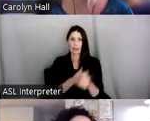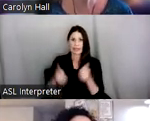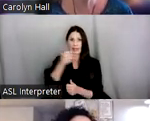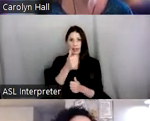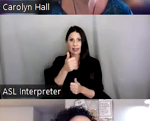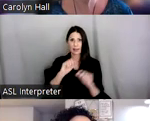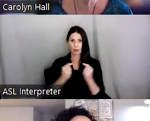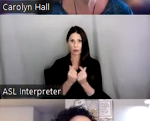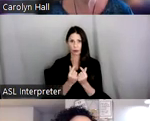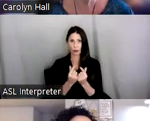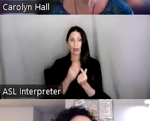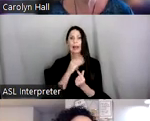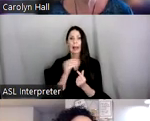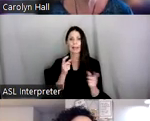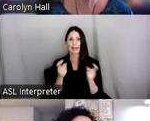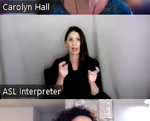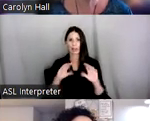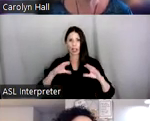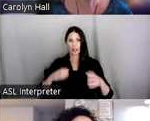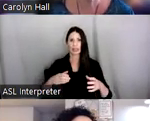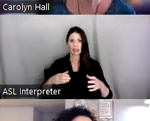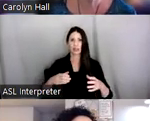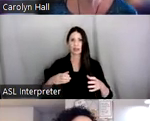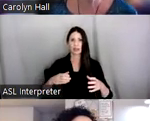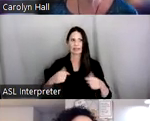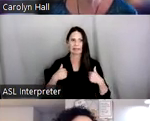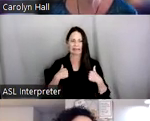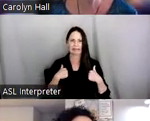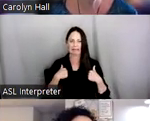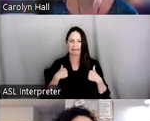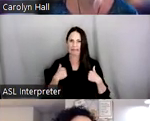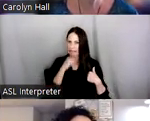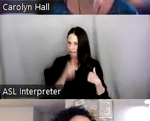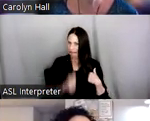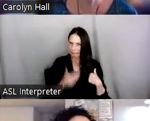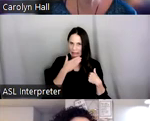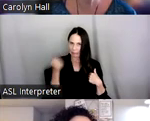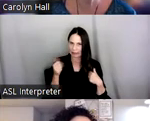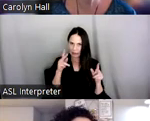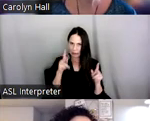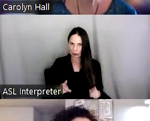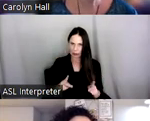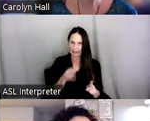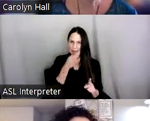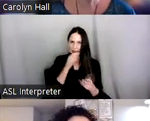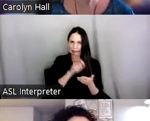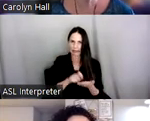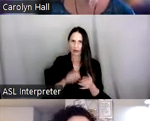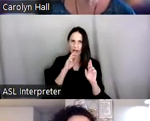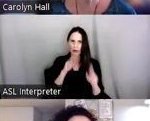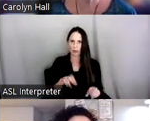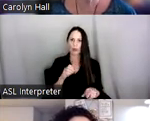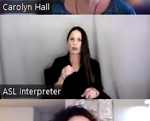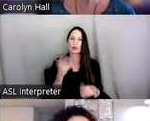group and the governance group, and like I just don't, I'm not the best at writing reports, so but I might